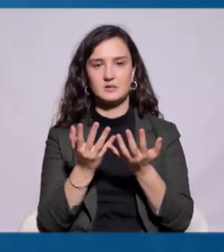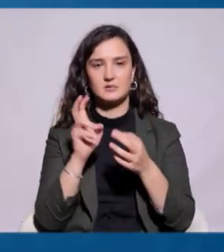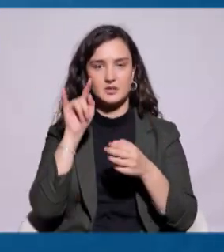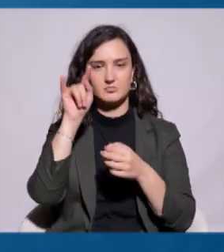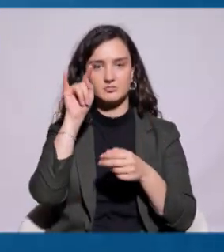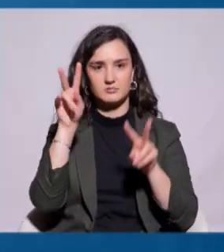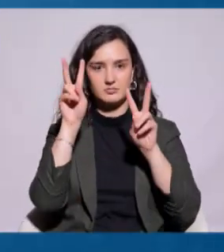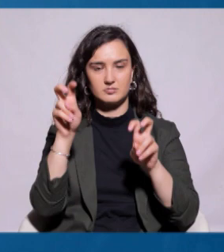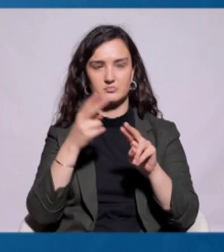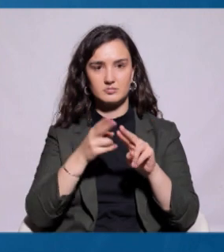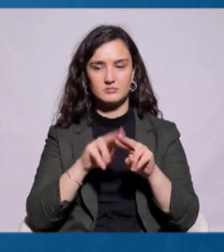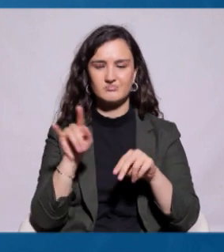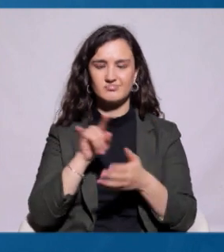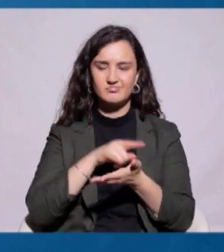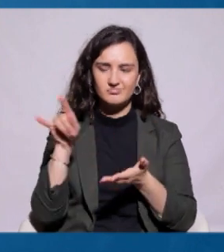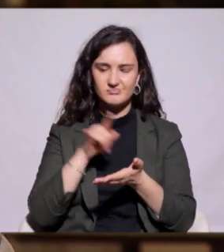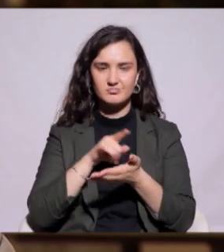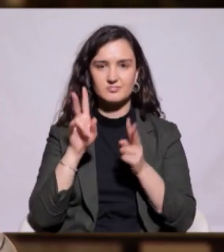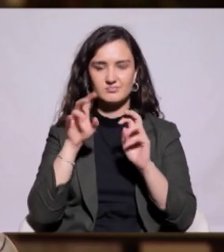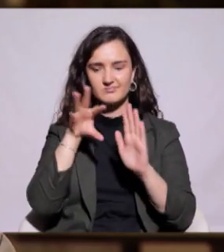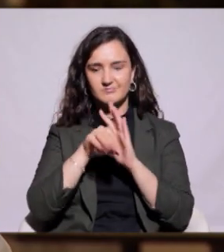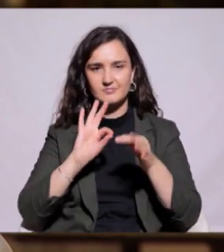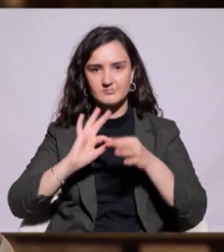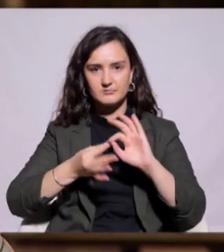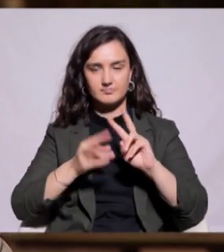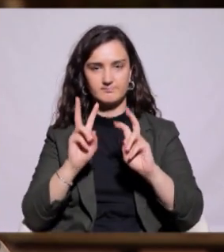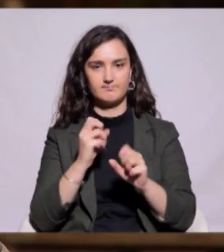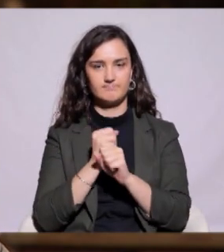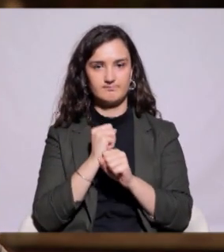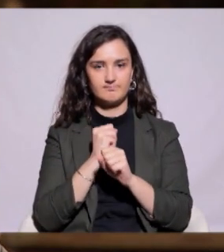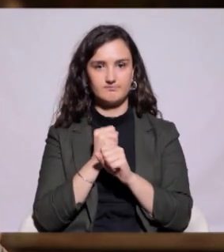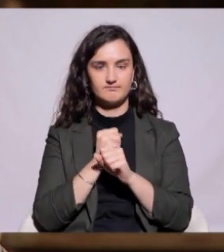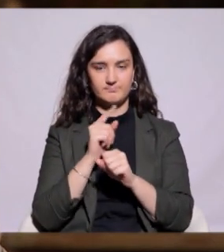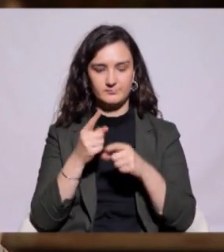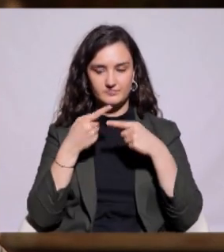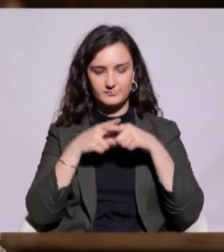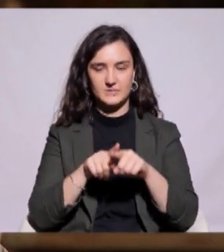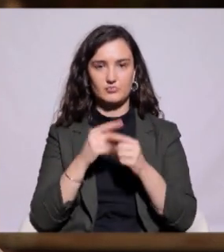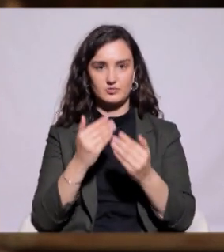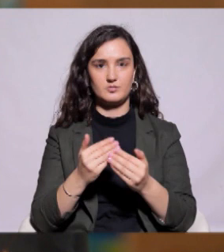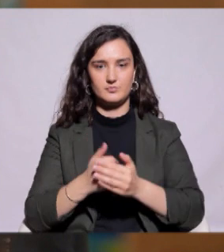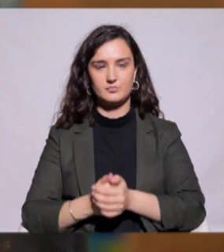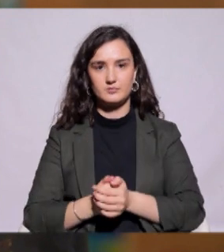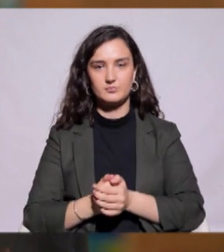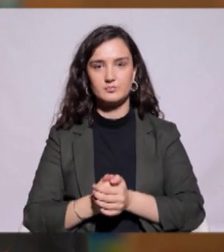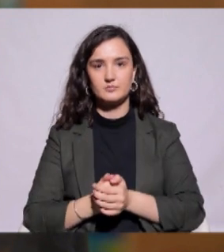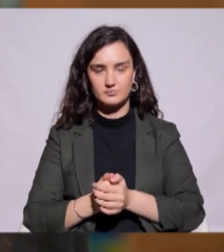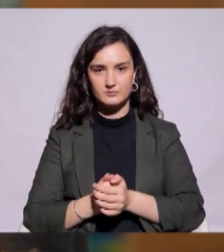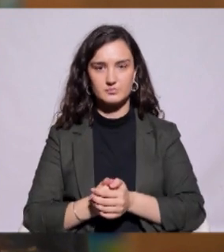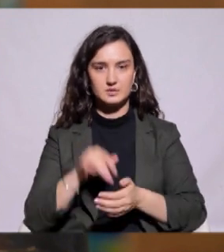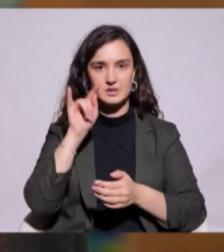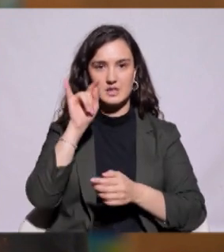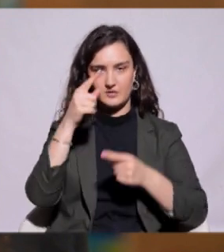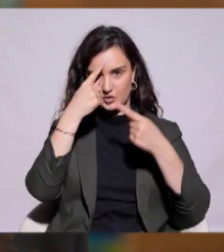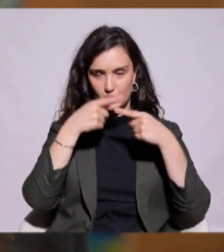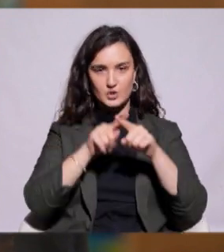So, any sort of plane or spaceship is made by an aeronautical engineer. Aeronautical